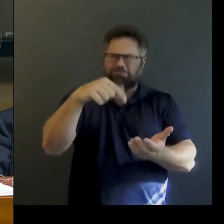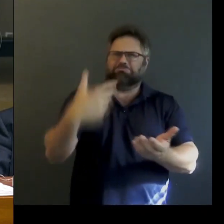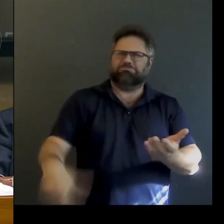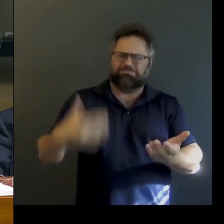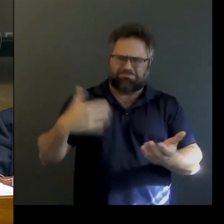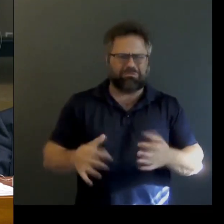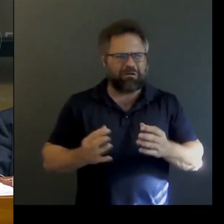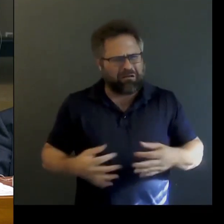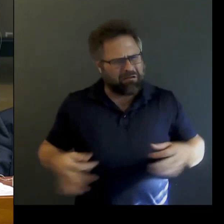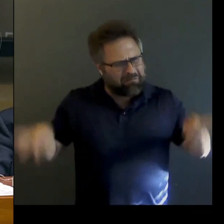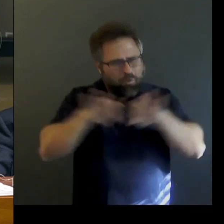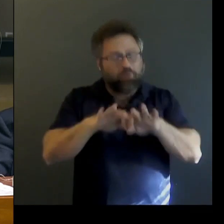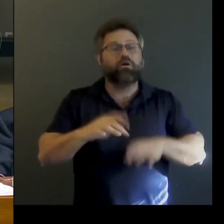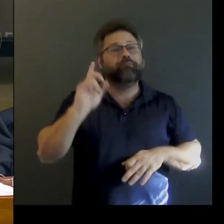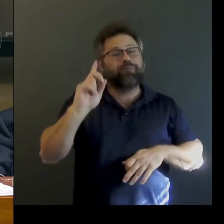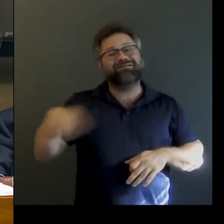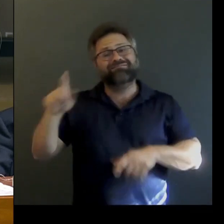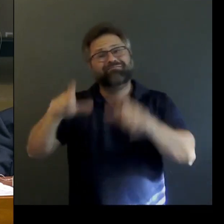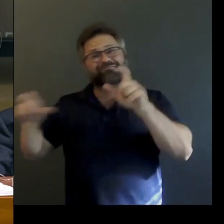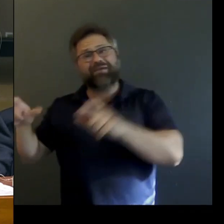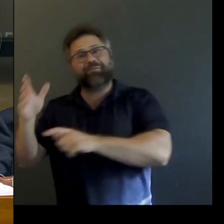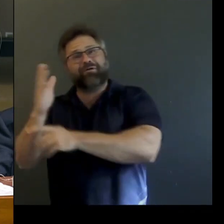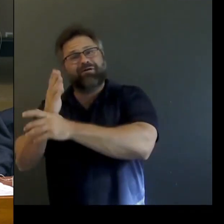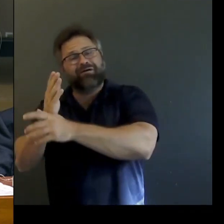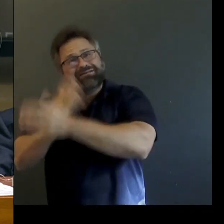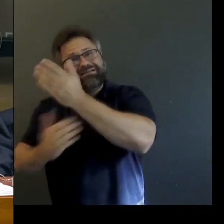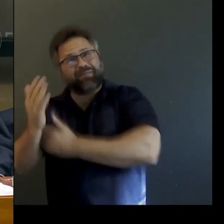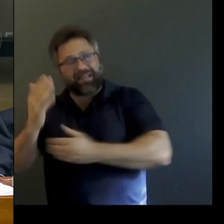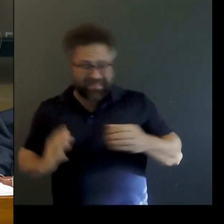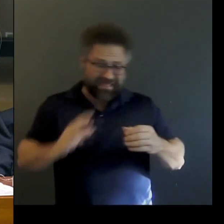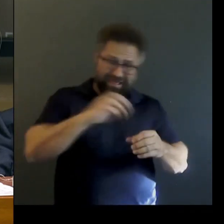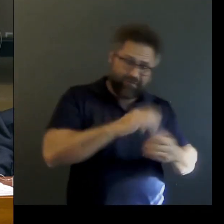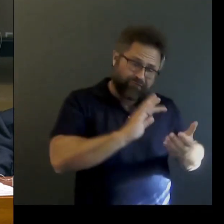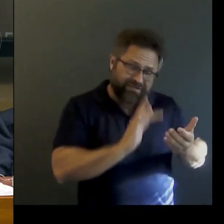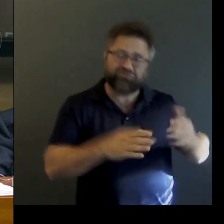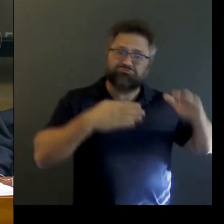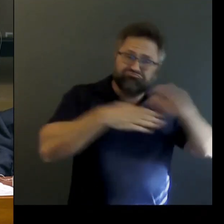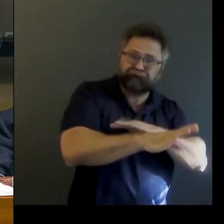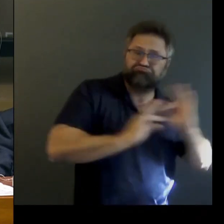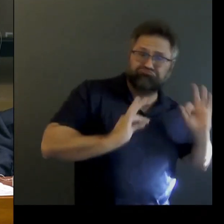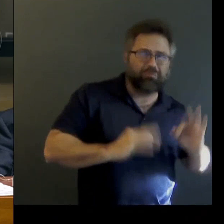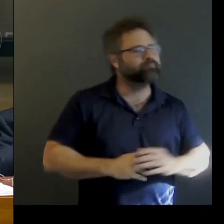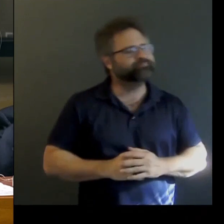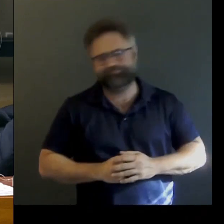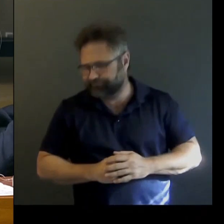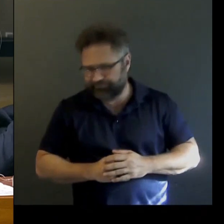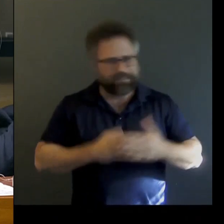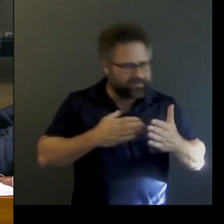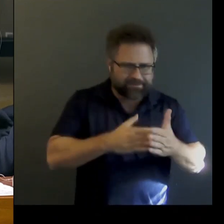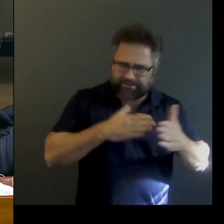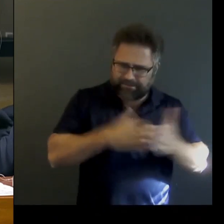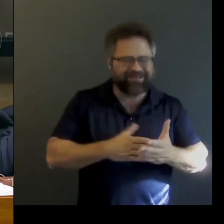disabilities. We heard that lack of awareness, lack of know-how, and unaffordability of assistive technology for persons with